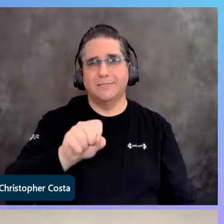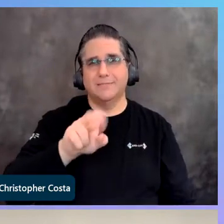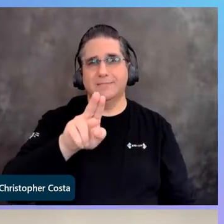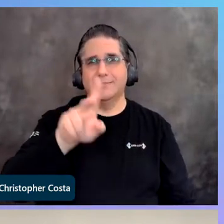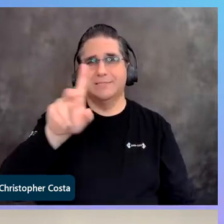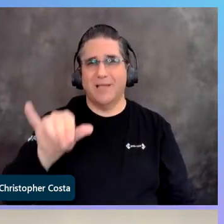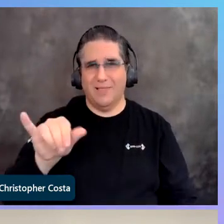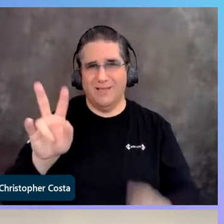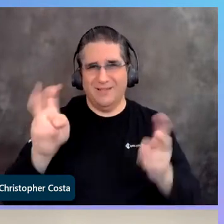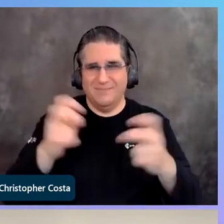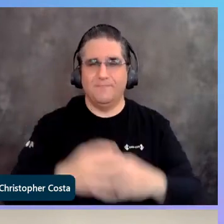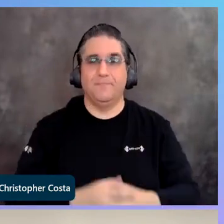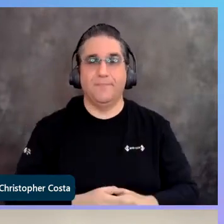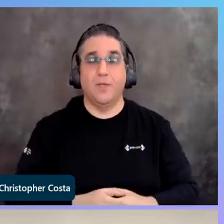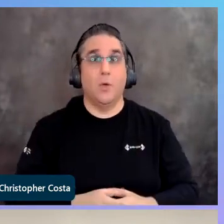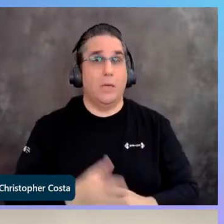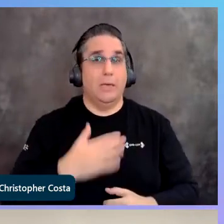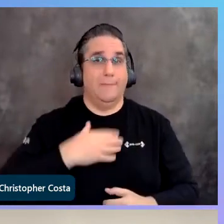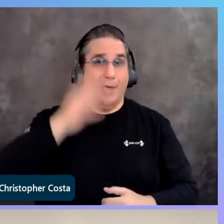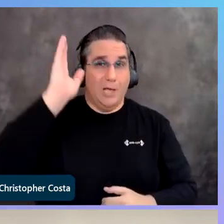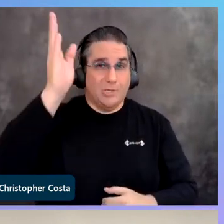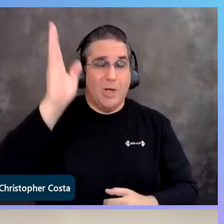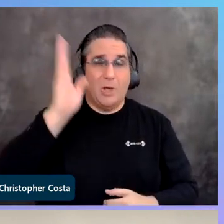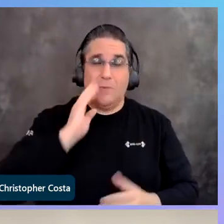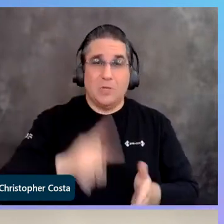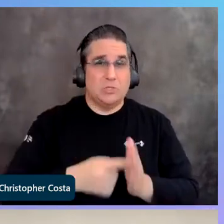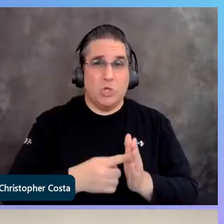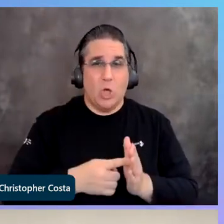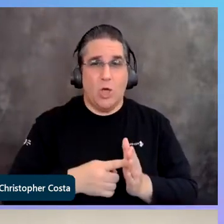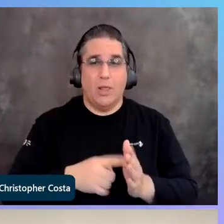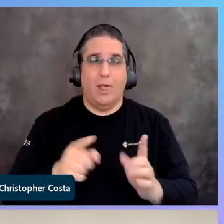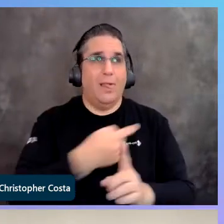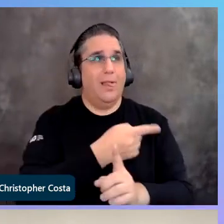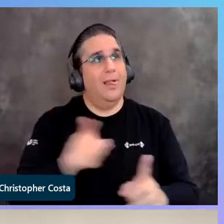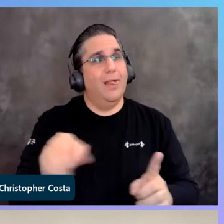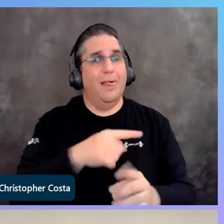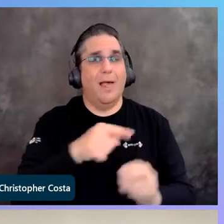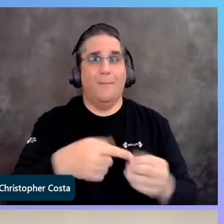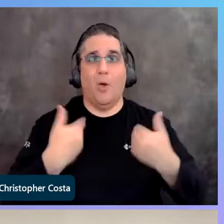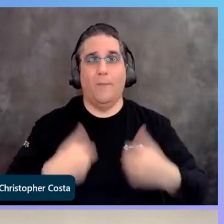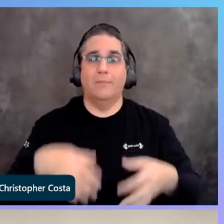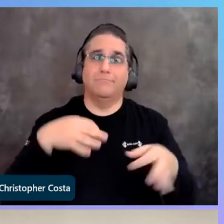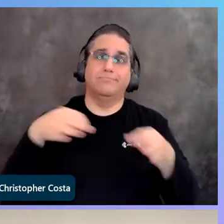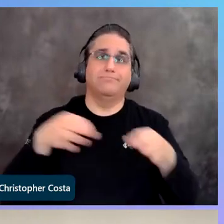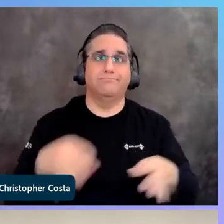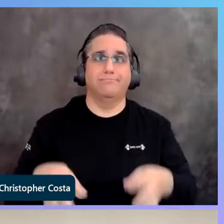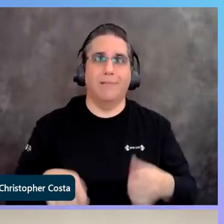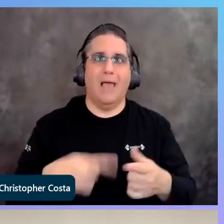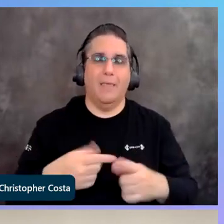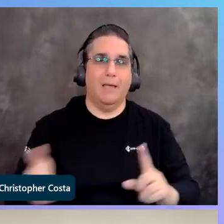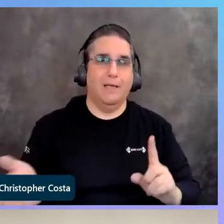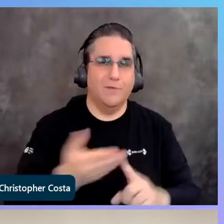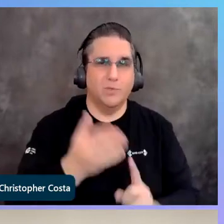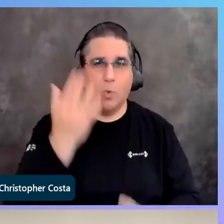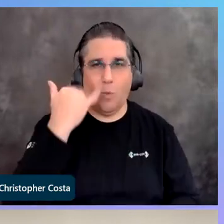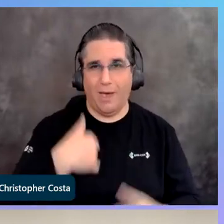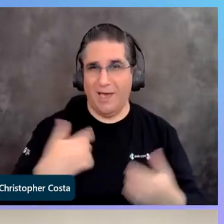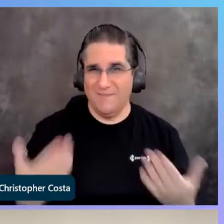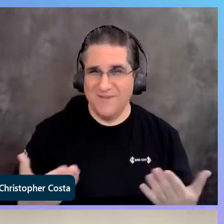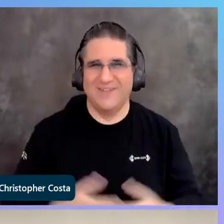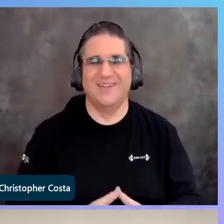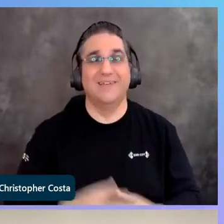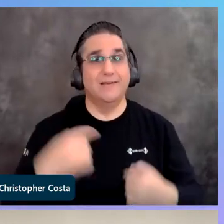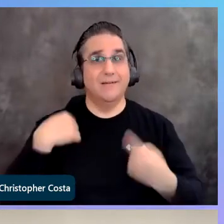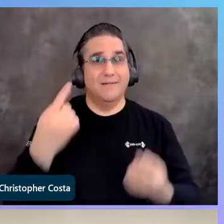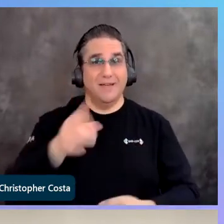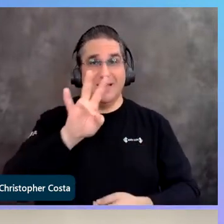date. I ramble about myself and try to convince you all that I'm qualified to be here. So I've been a product designer for the past 7 years,